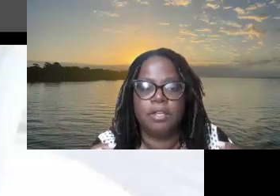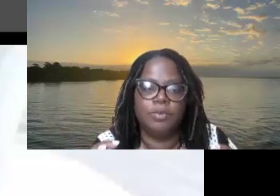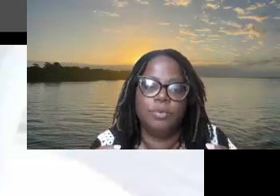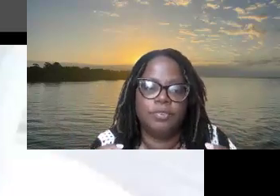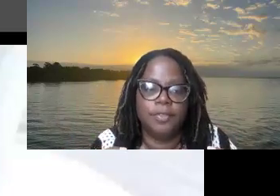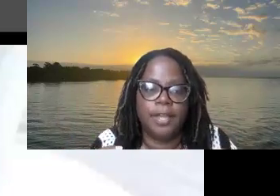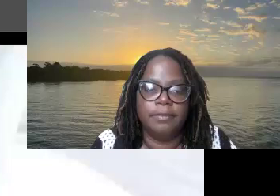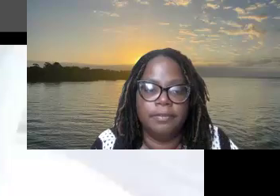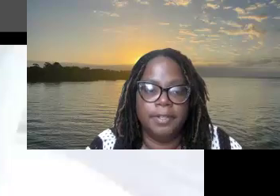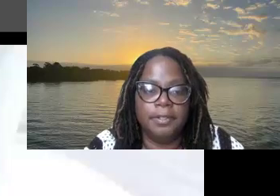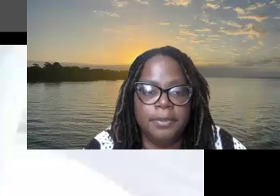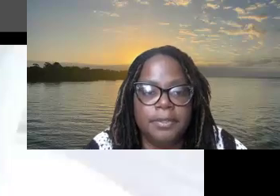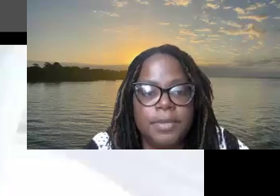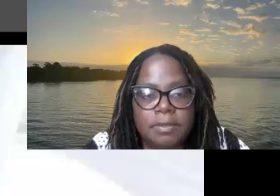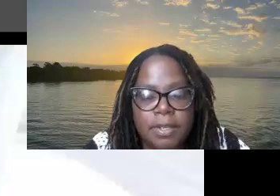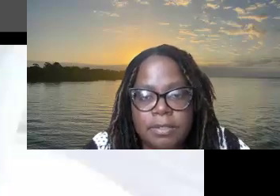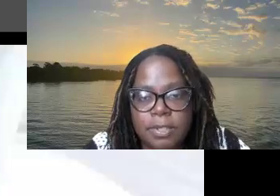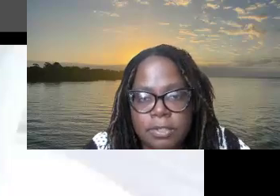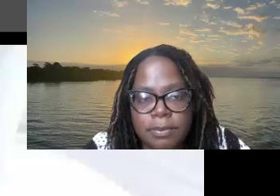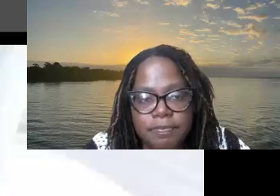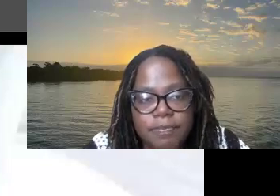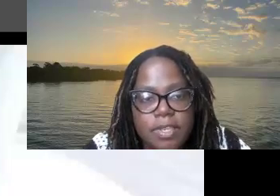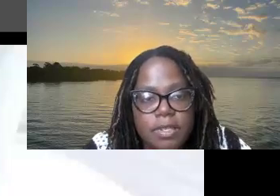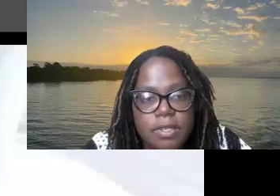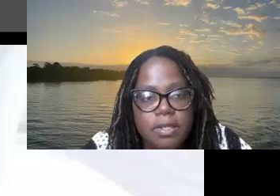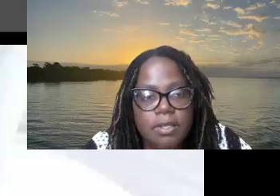might be the shock absorber for that.